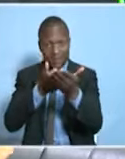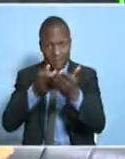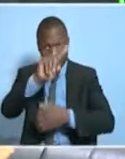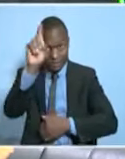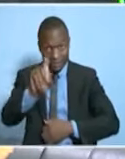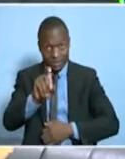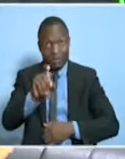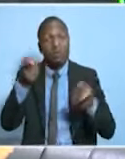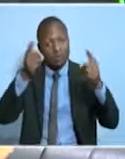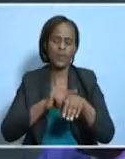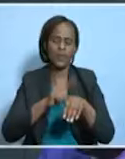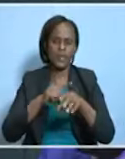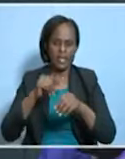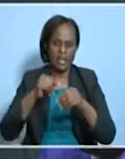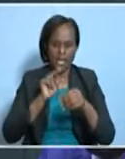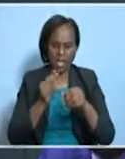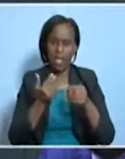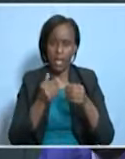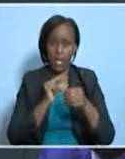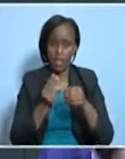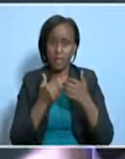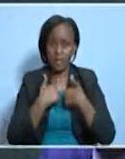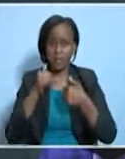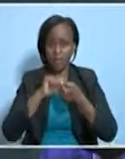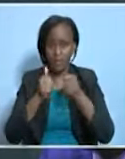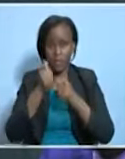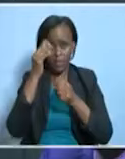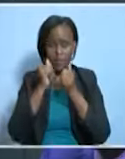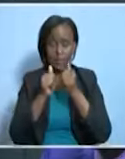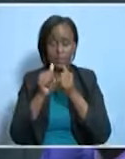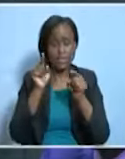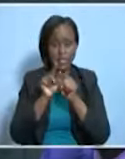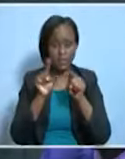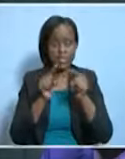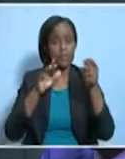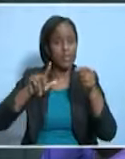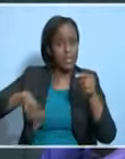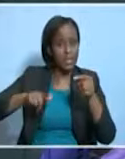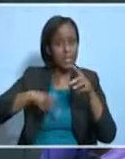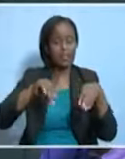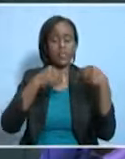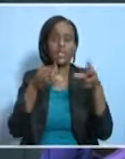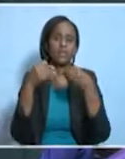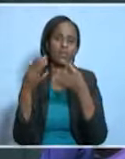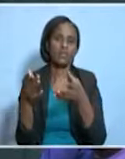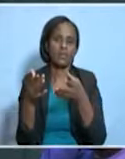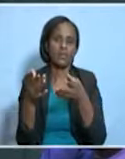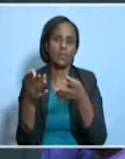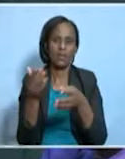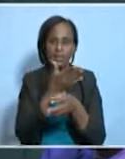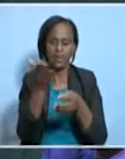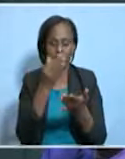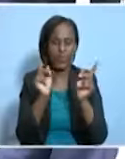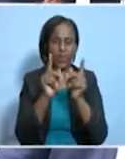the concerns by members of Parliament are on the distribution of inputs. Of late delivery of